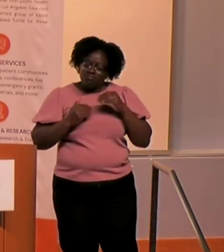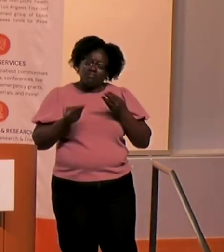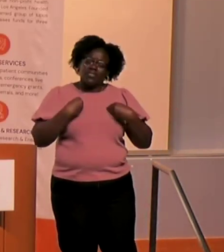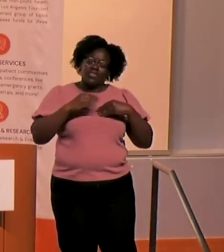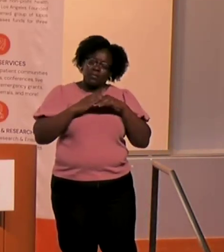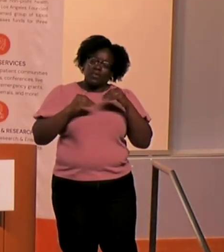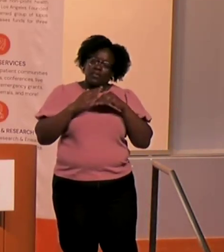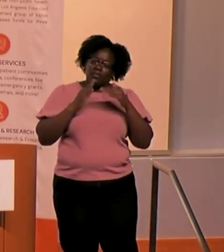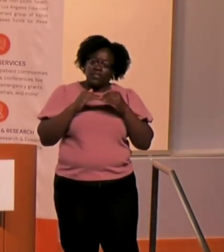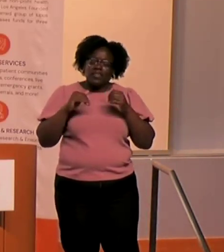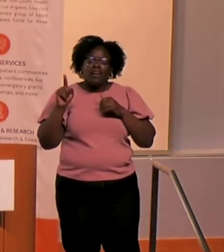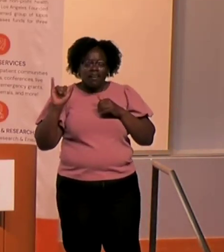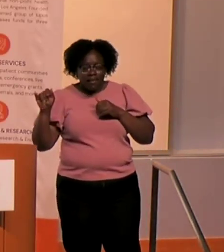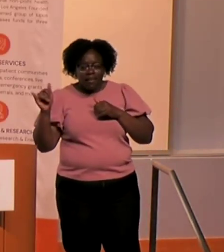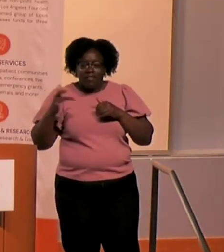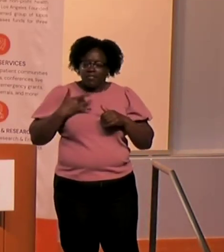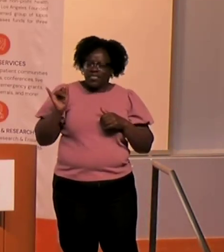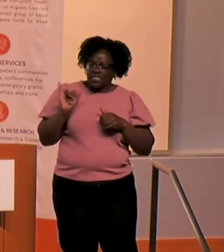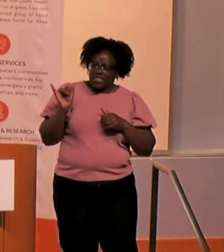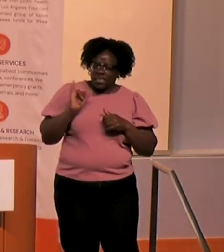and that there's some similarities there as well.